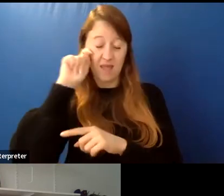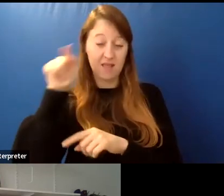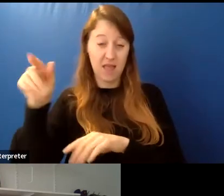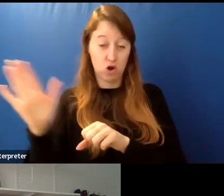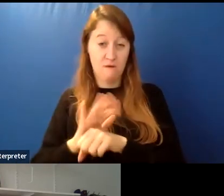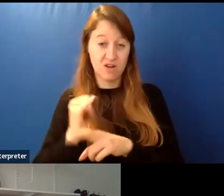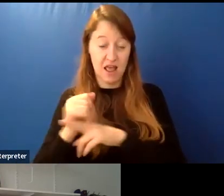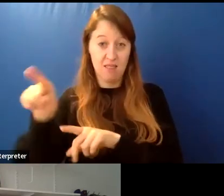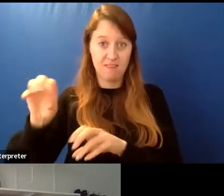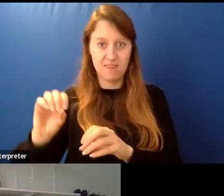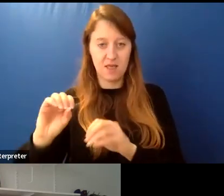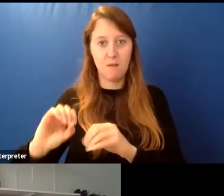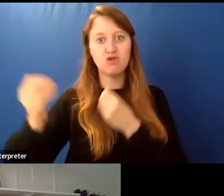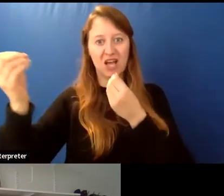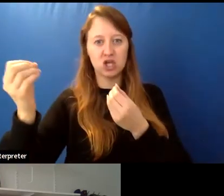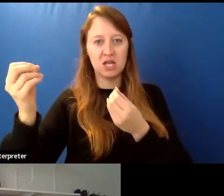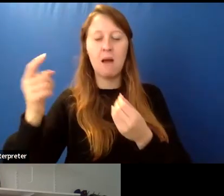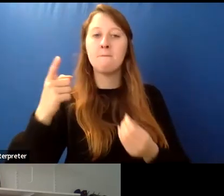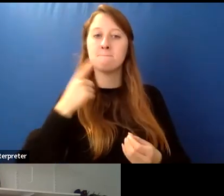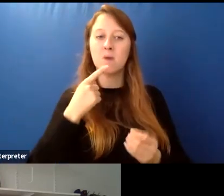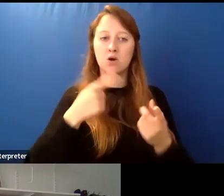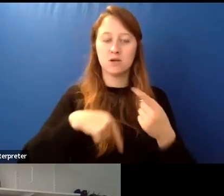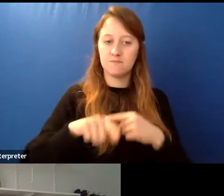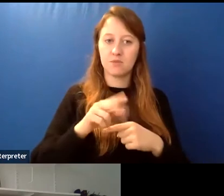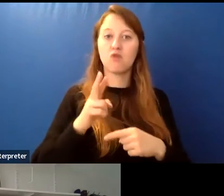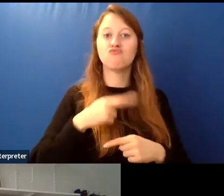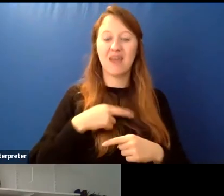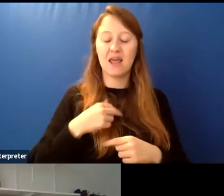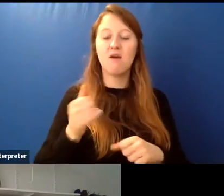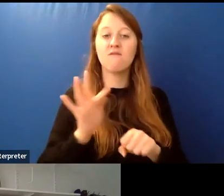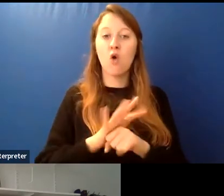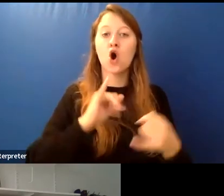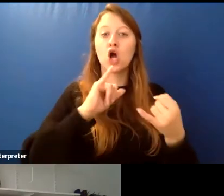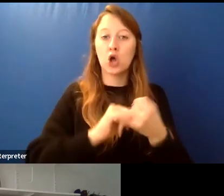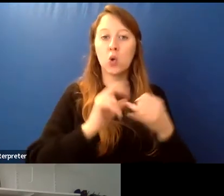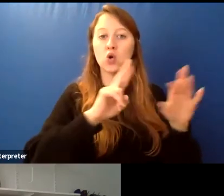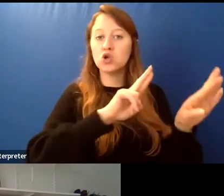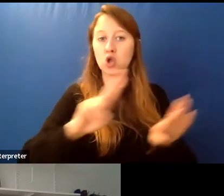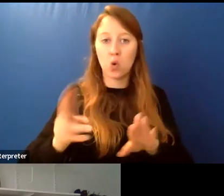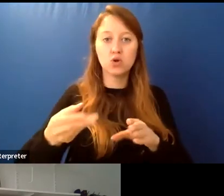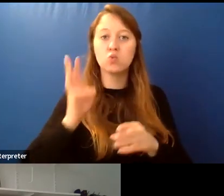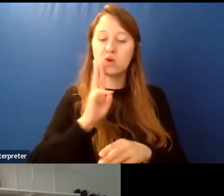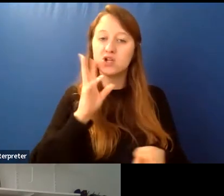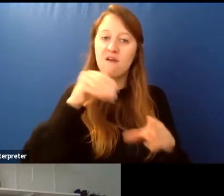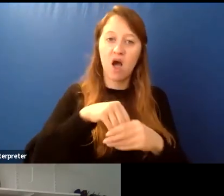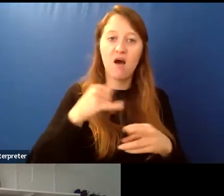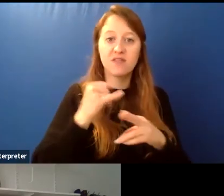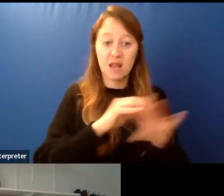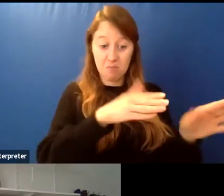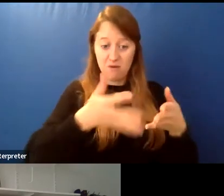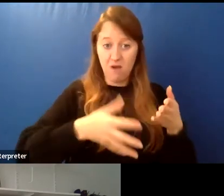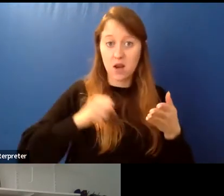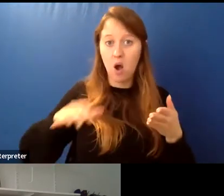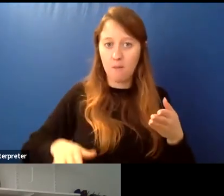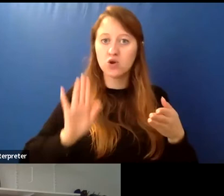doesn't support access to abortion, that they provide an alternative provider so that somebody can access those pills straight away.